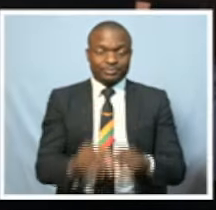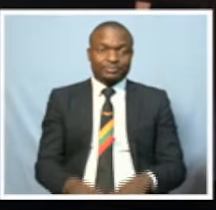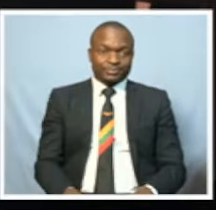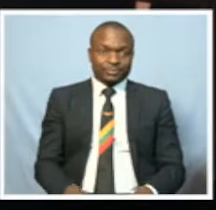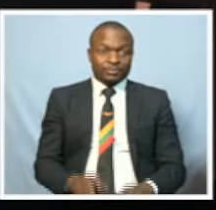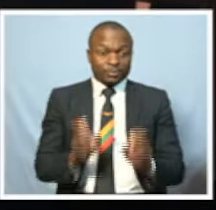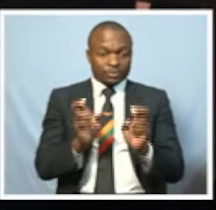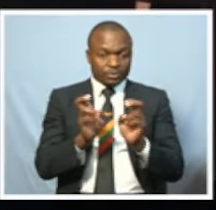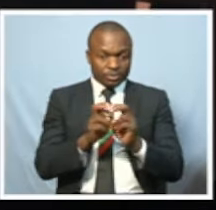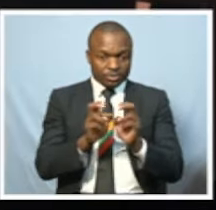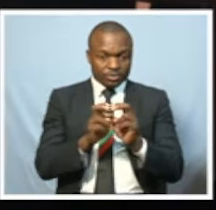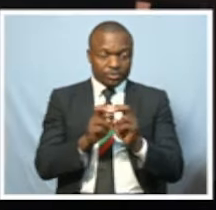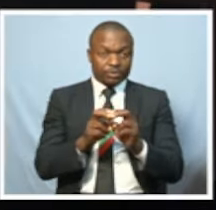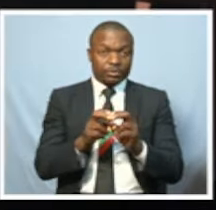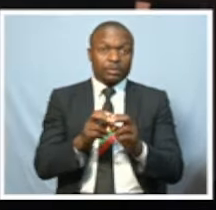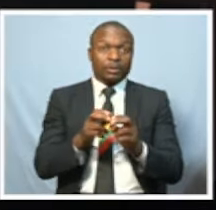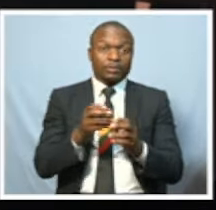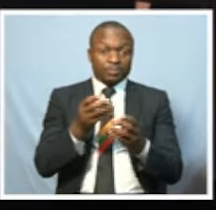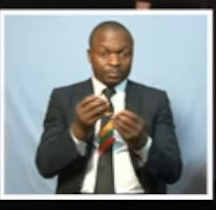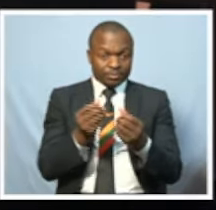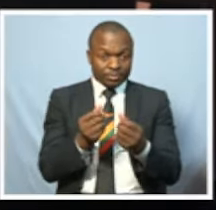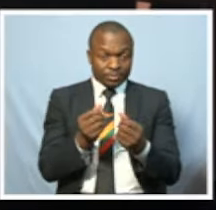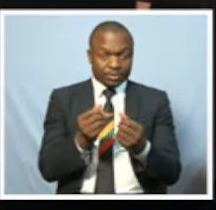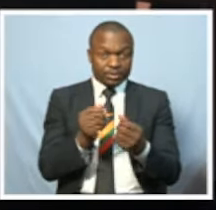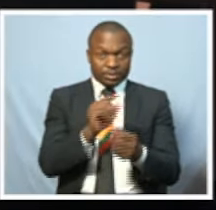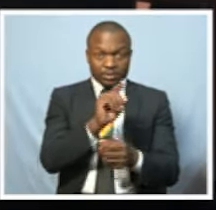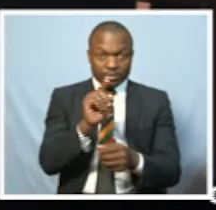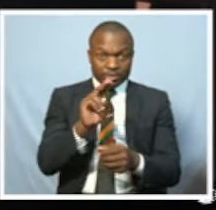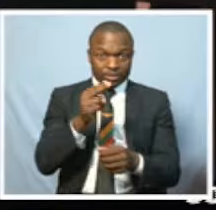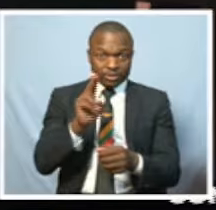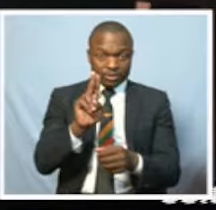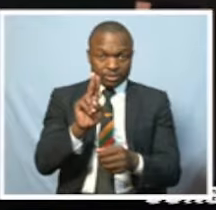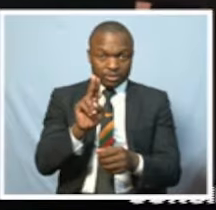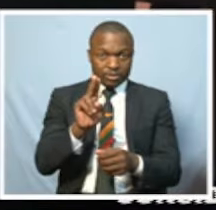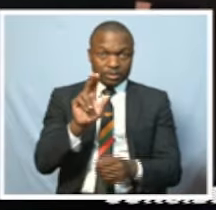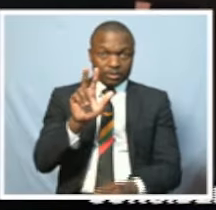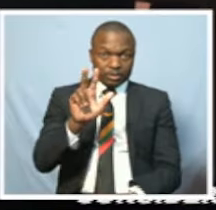And the contract price for Iwelo Zulu is the